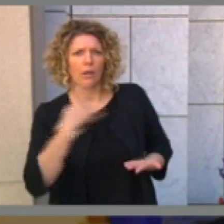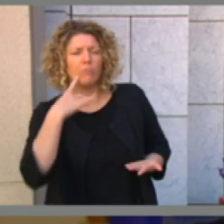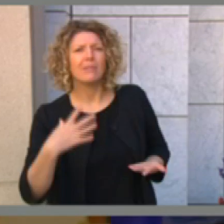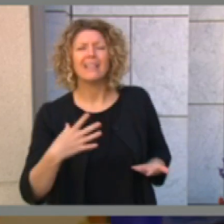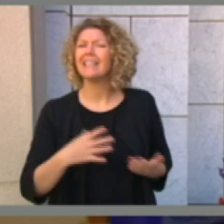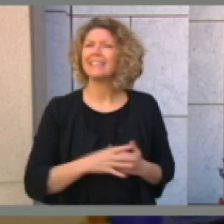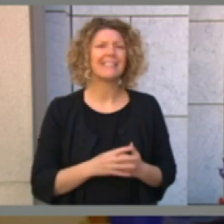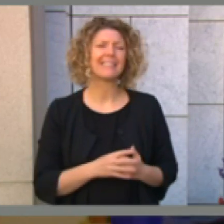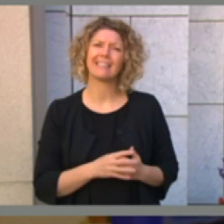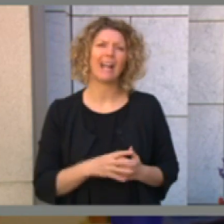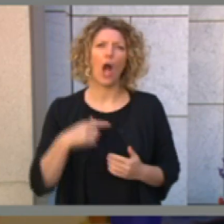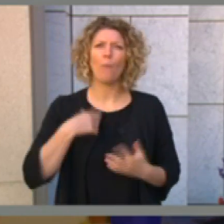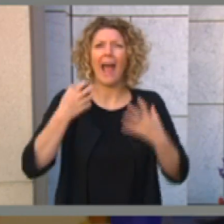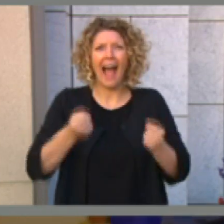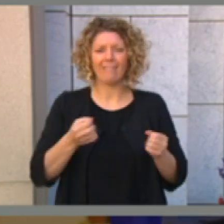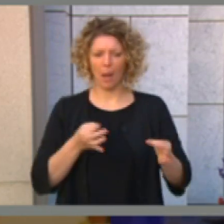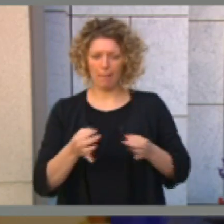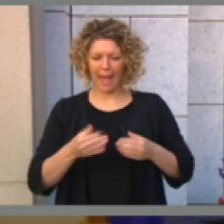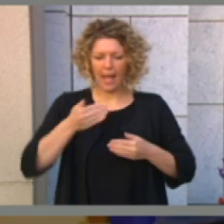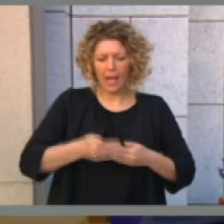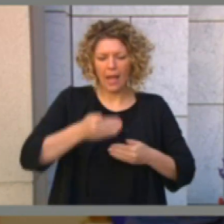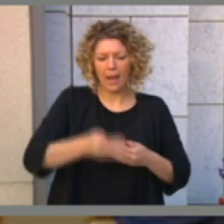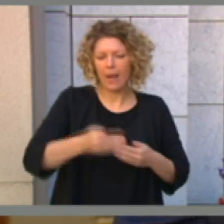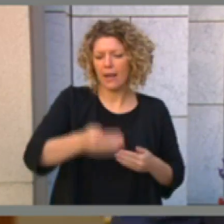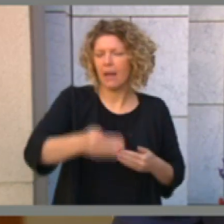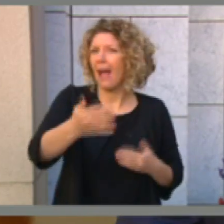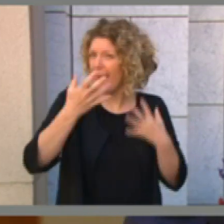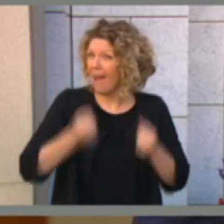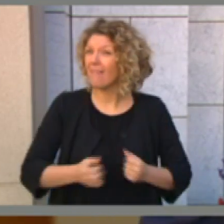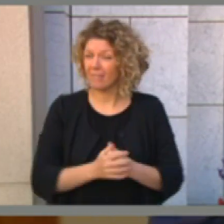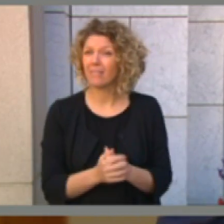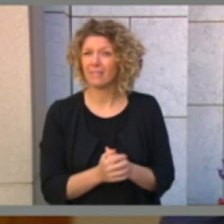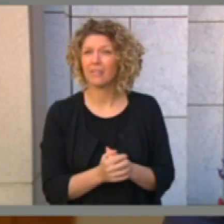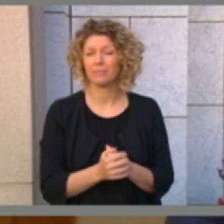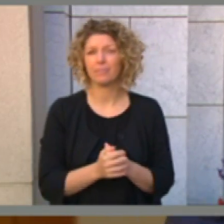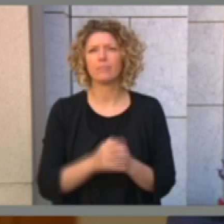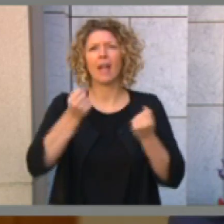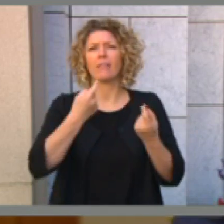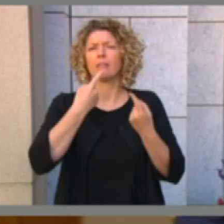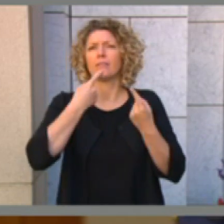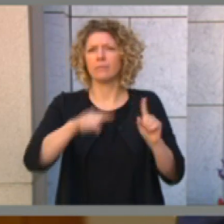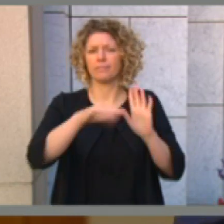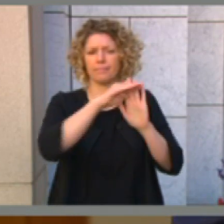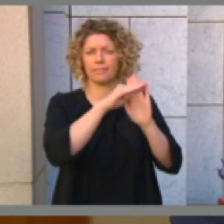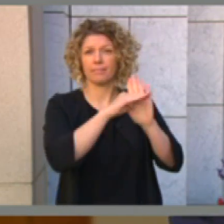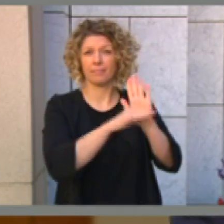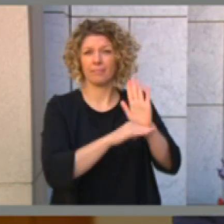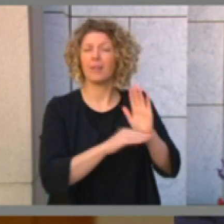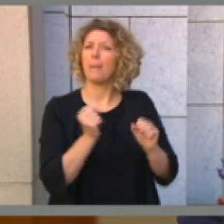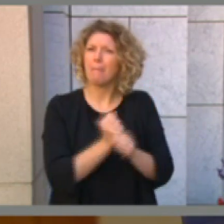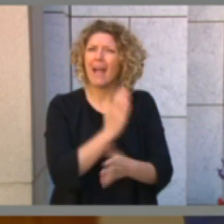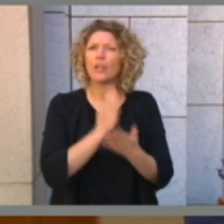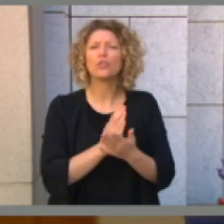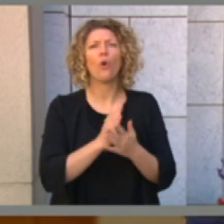and sustainable measures. I'll read you specifically what the AHPPC has said to ensure that there is absolutely